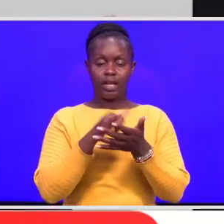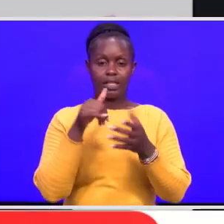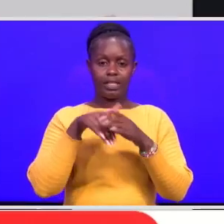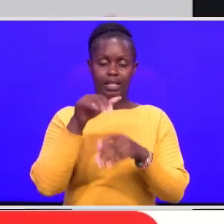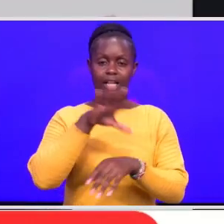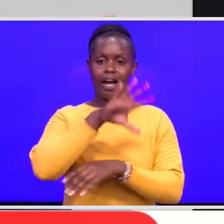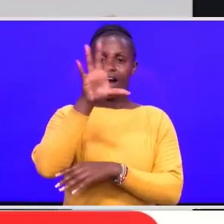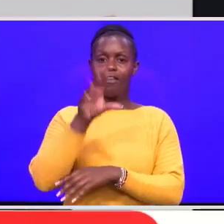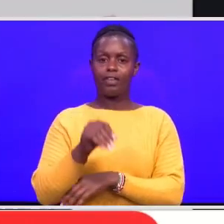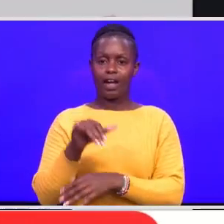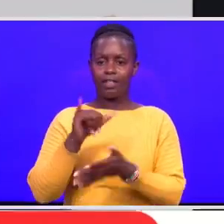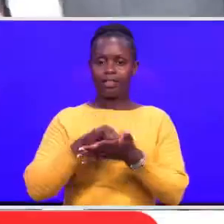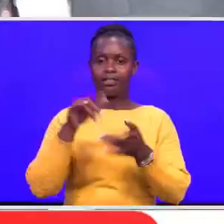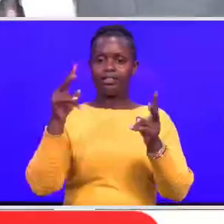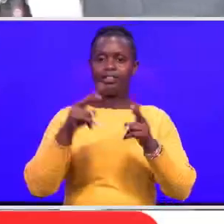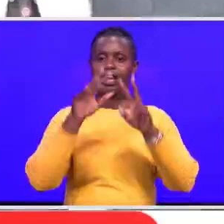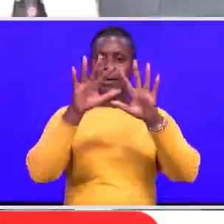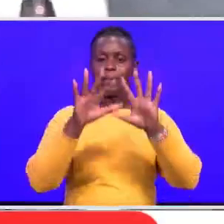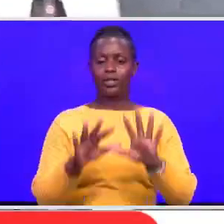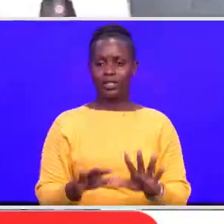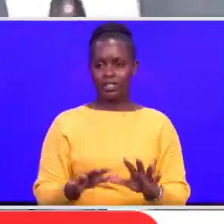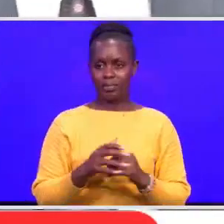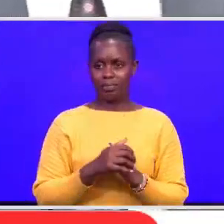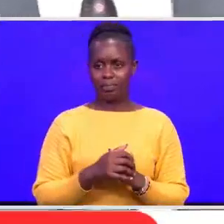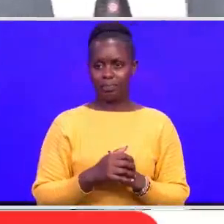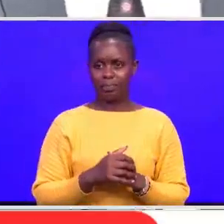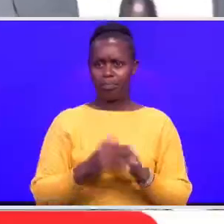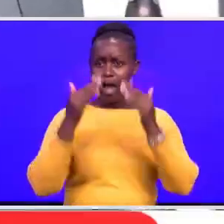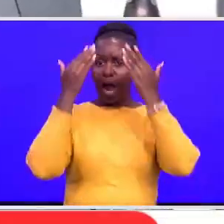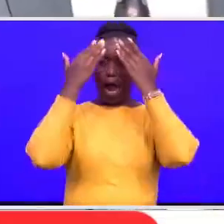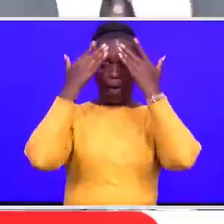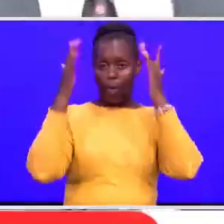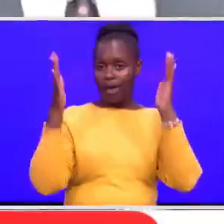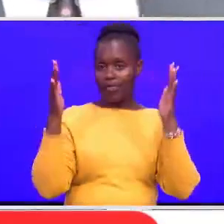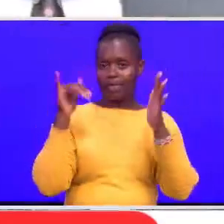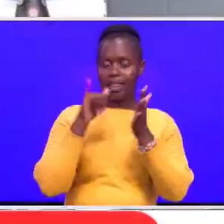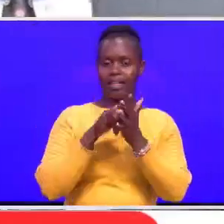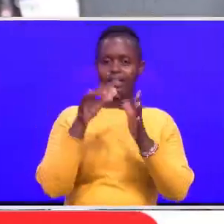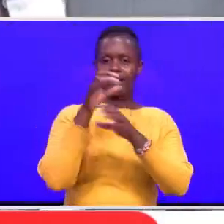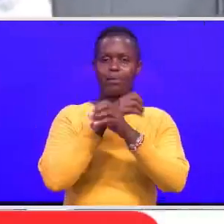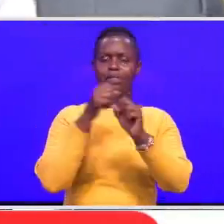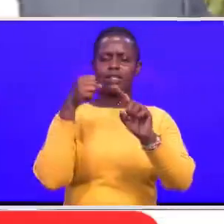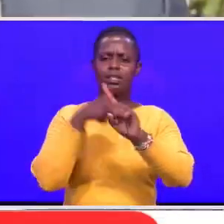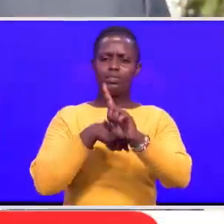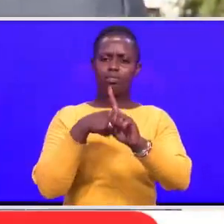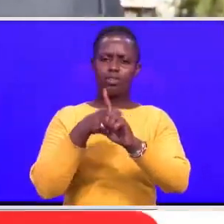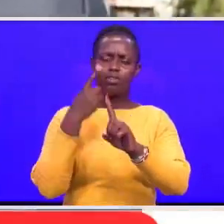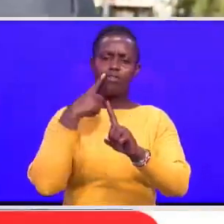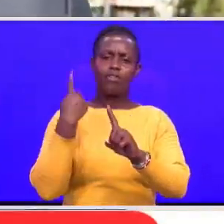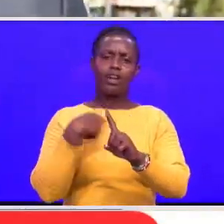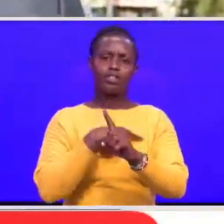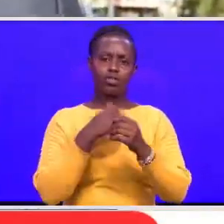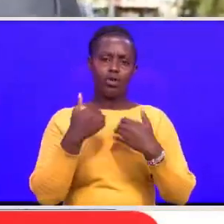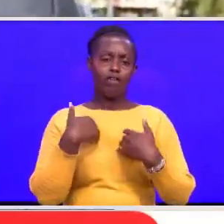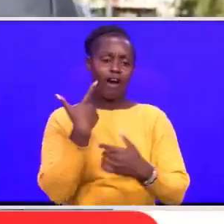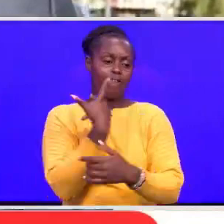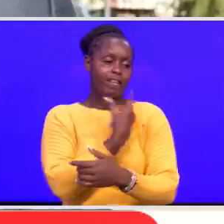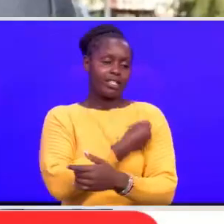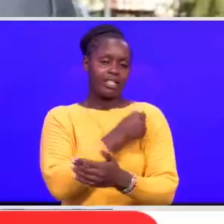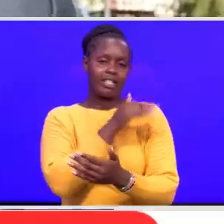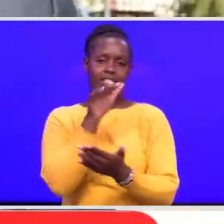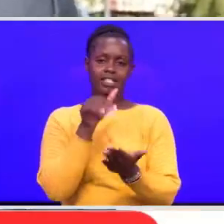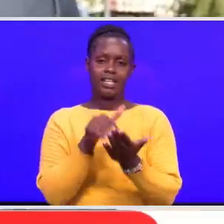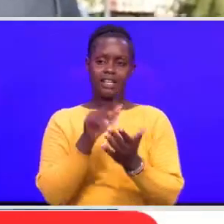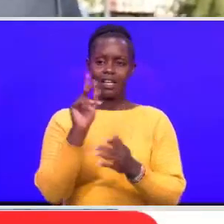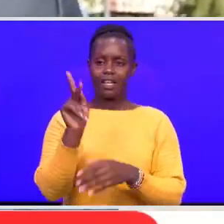level, it's very, very important. But we are also aware that the president is pushing for us to have a vaccine center in Kenya. So that